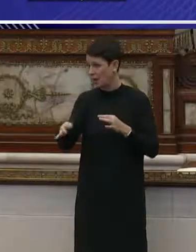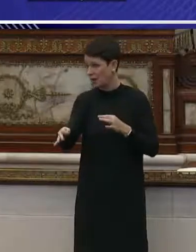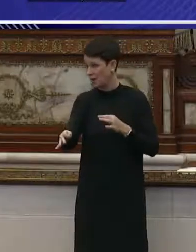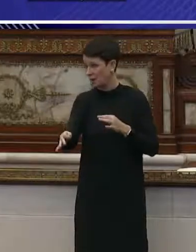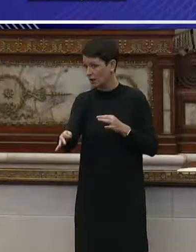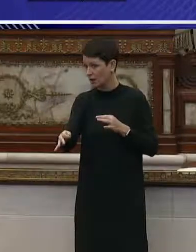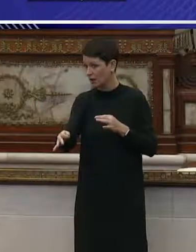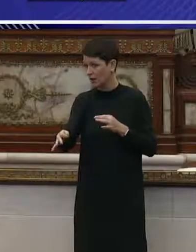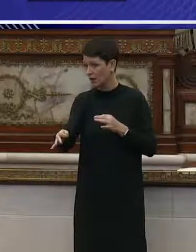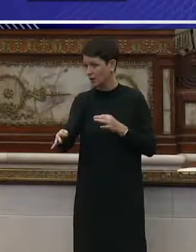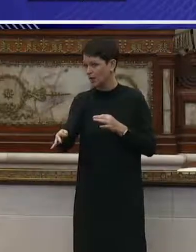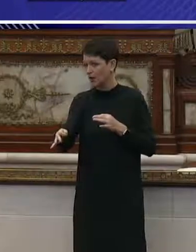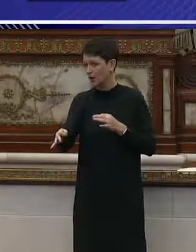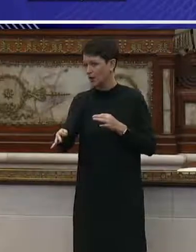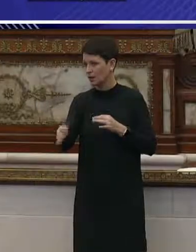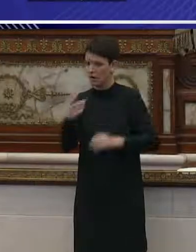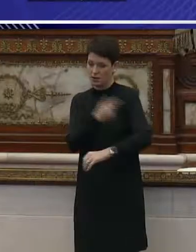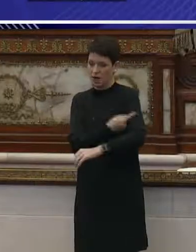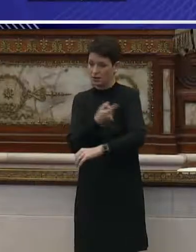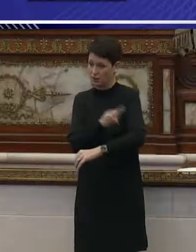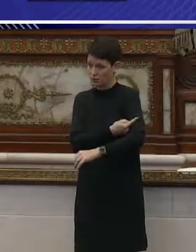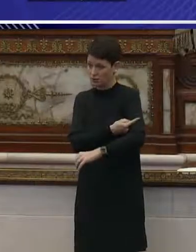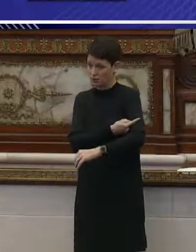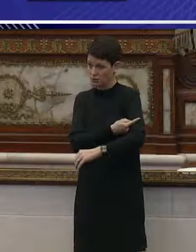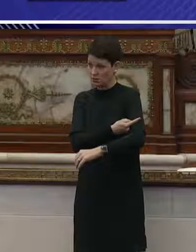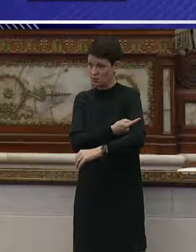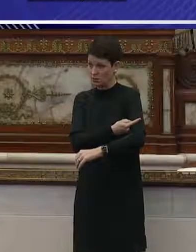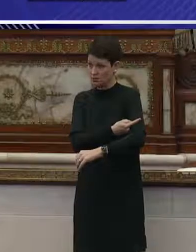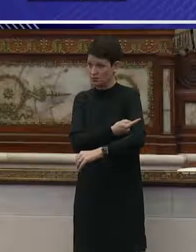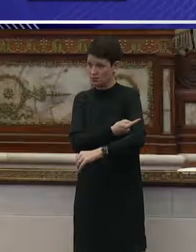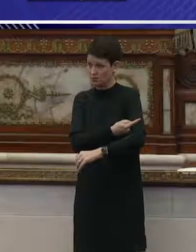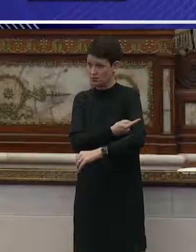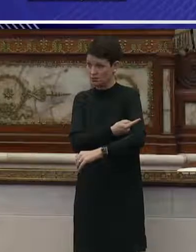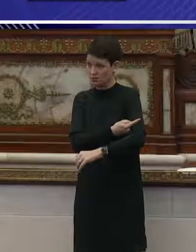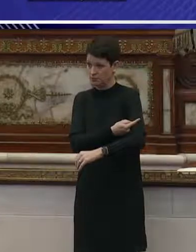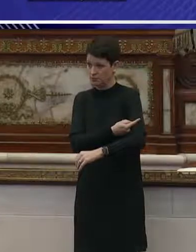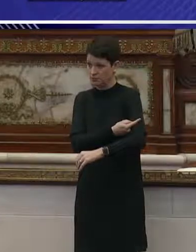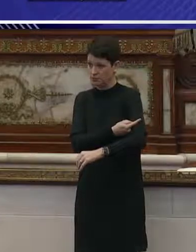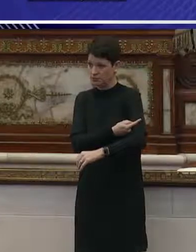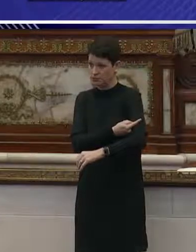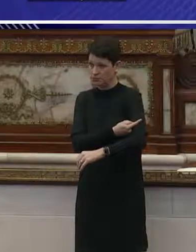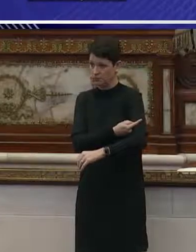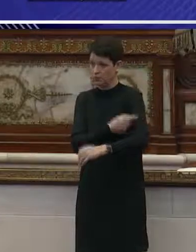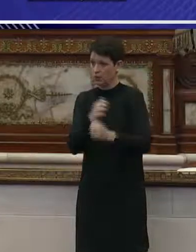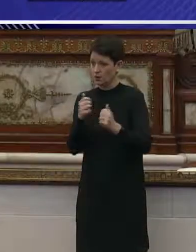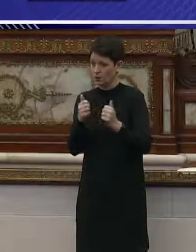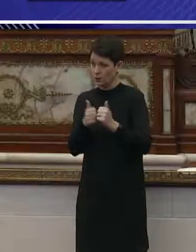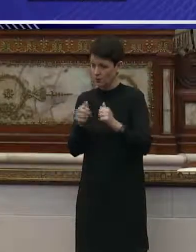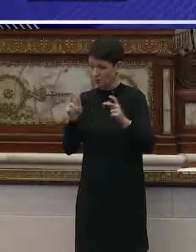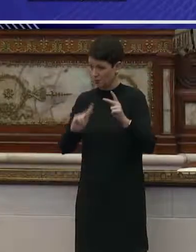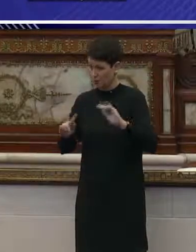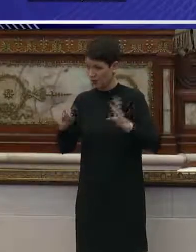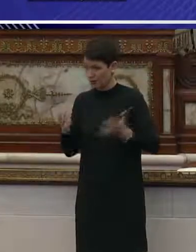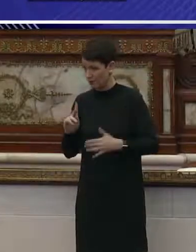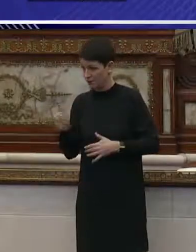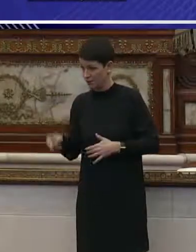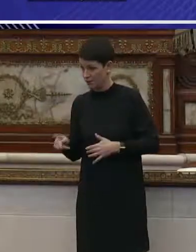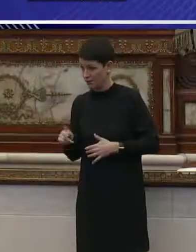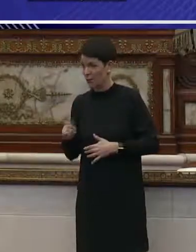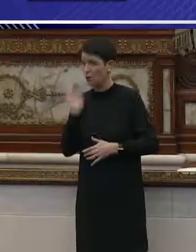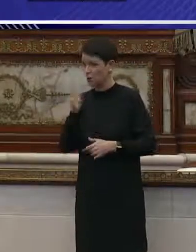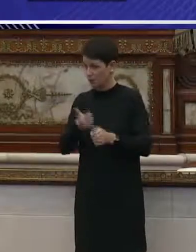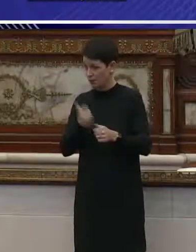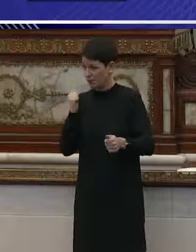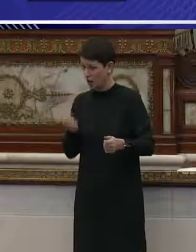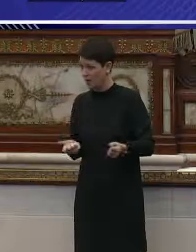the inoculation and vaccine in arms with the city of Philadelphia? How much of a delay do you think